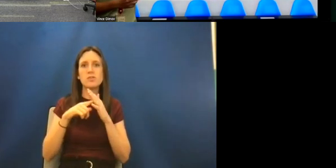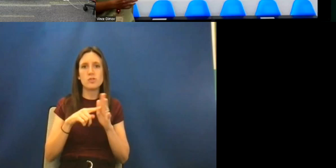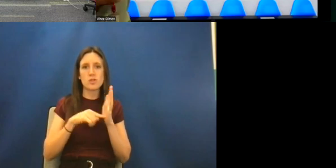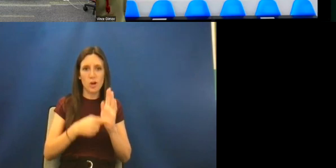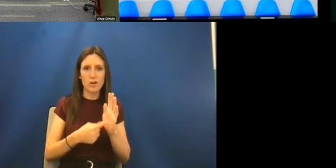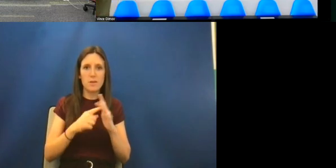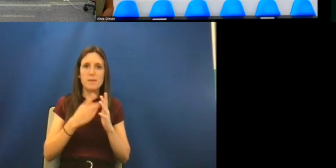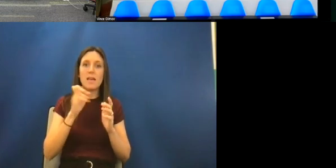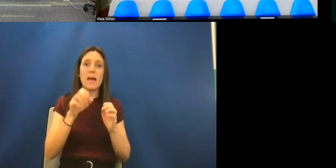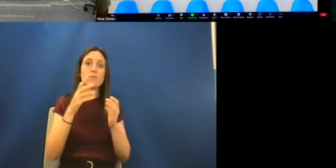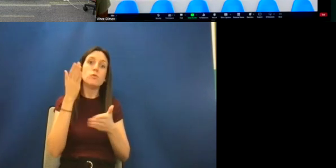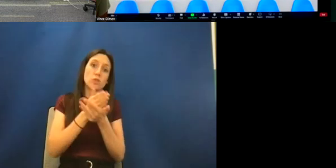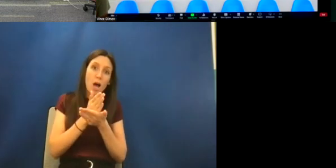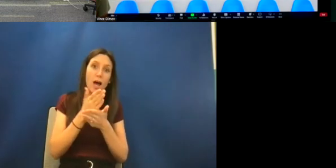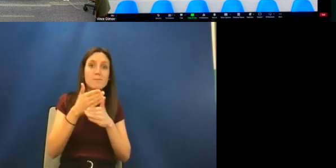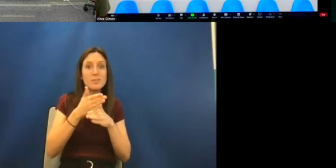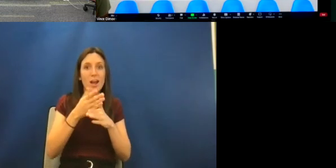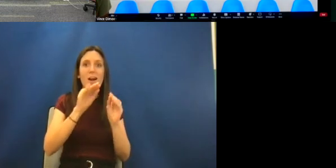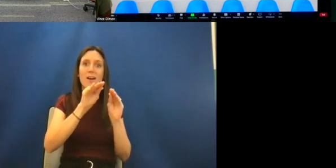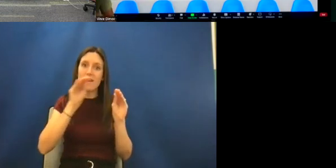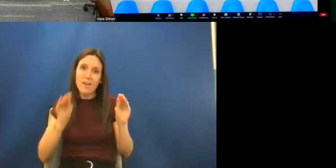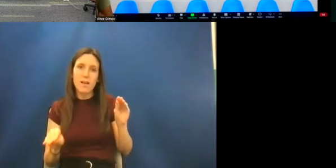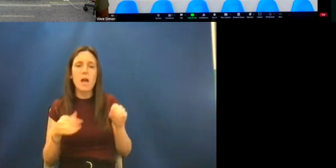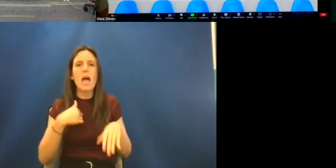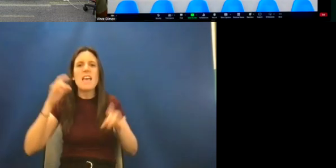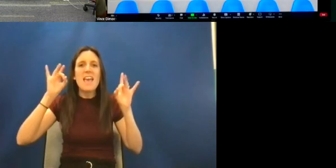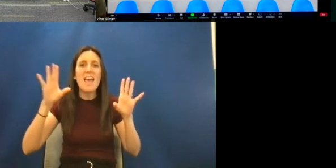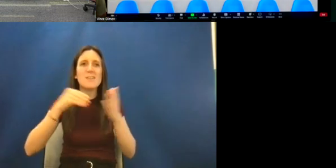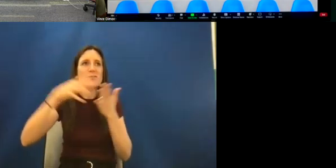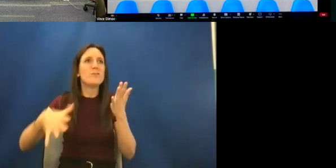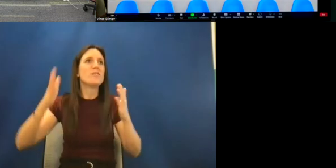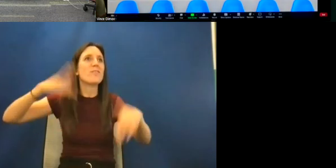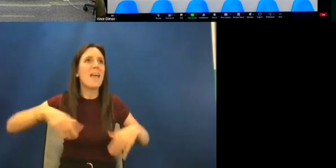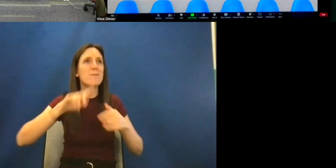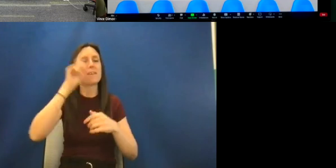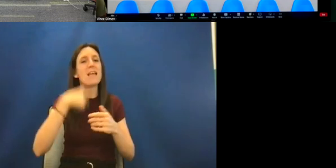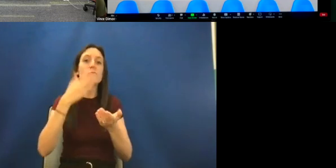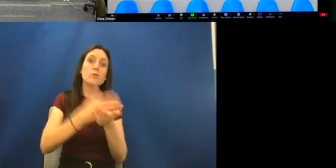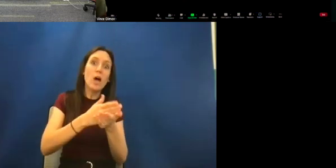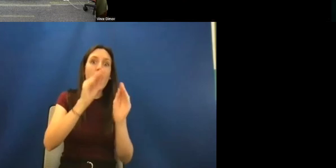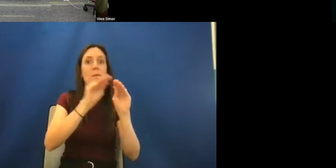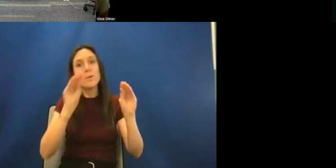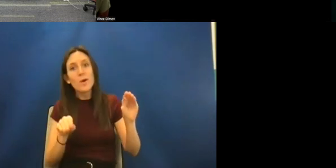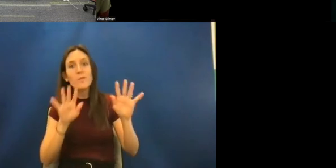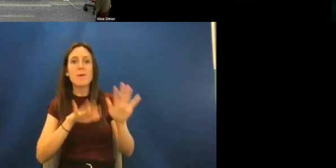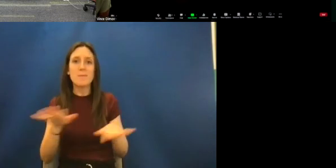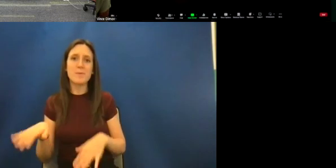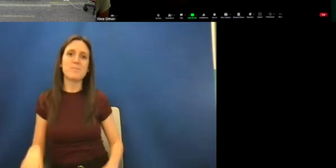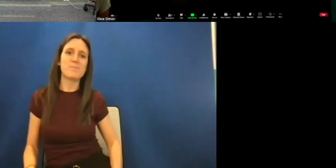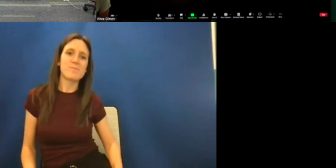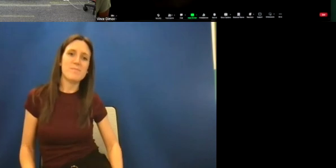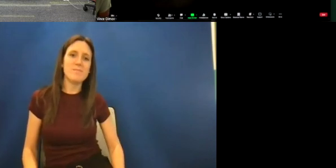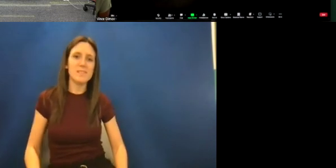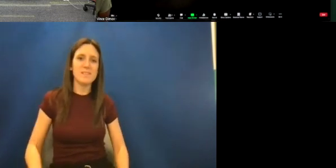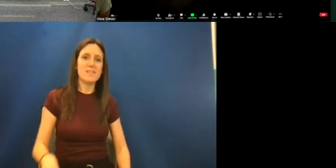automatically come in. So I have to stop my share. I hate it when students are late. So I have to leave my immersive view